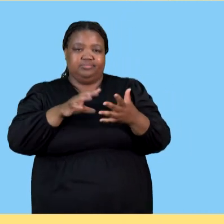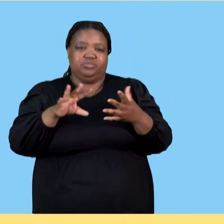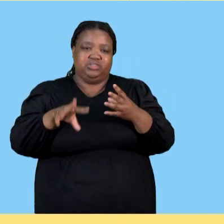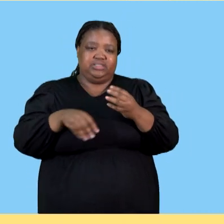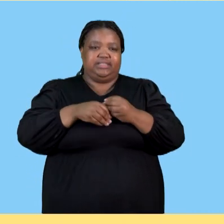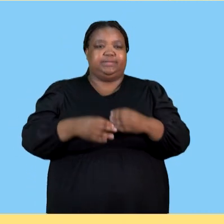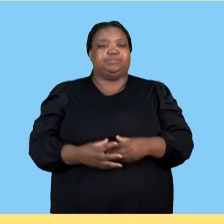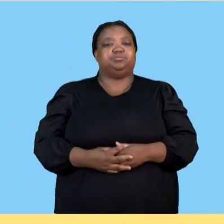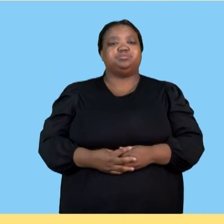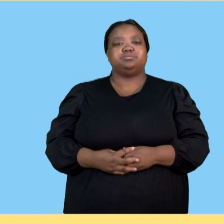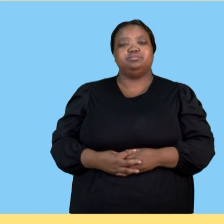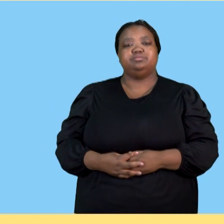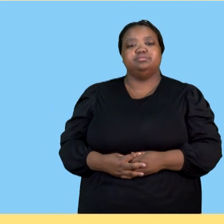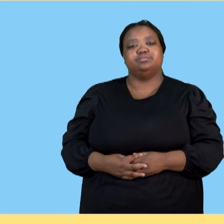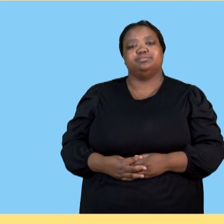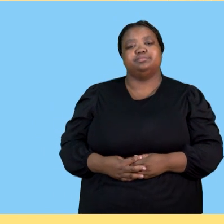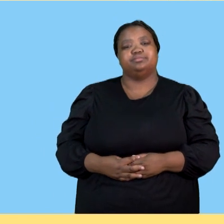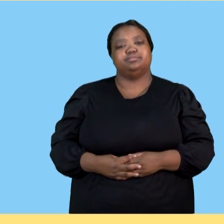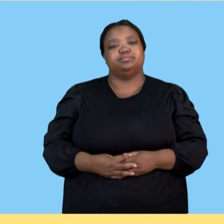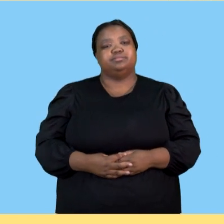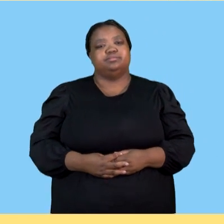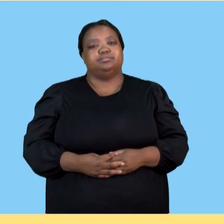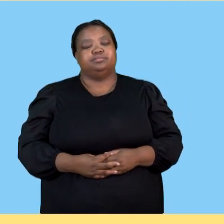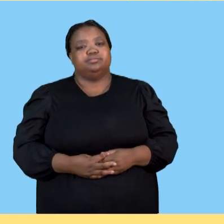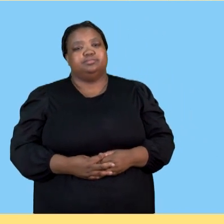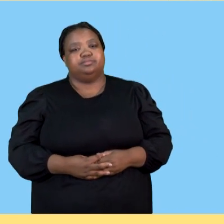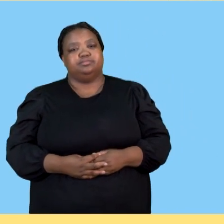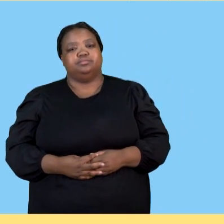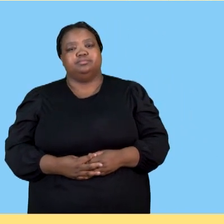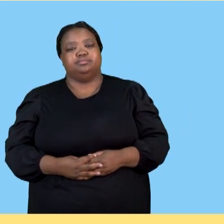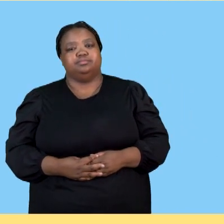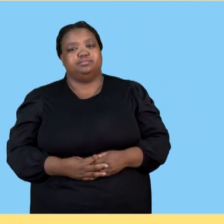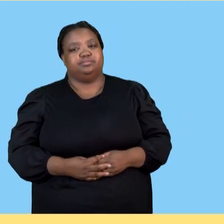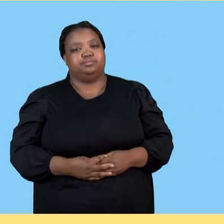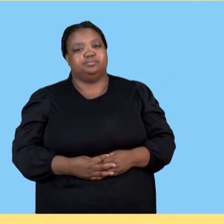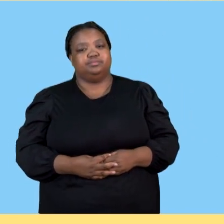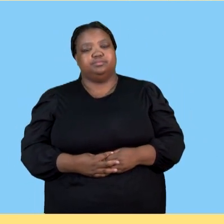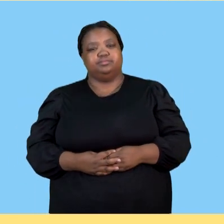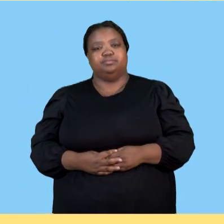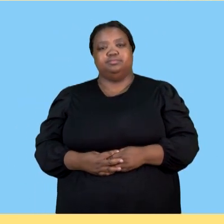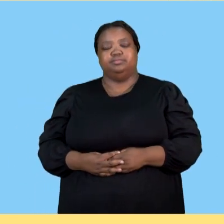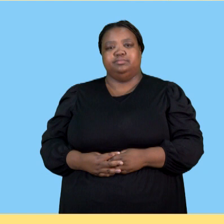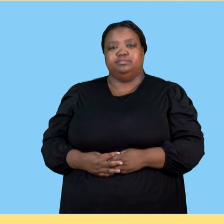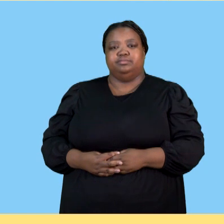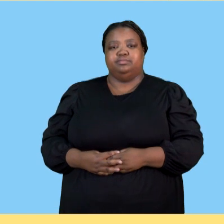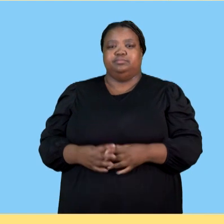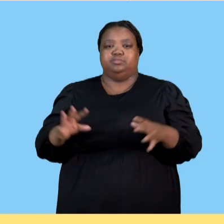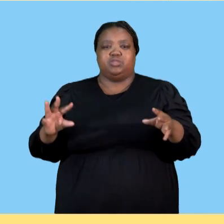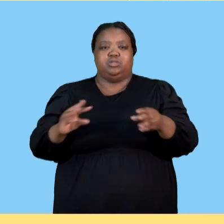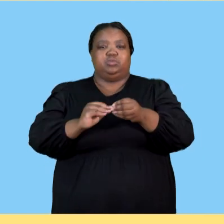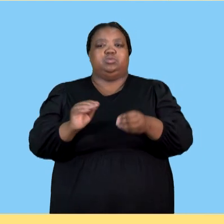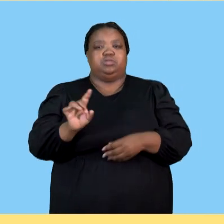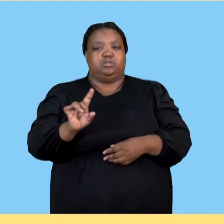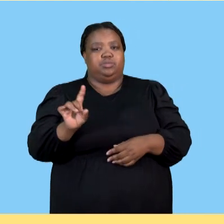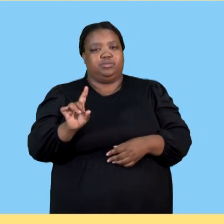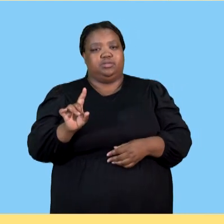say 5,000 plus 8, plus 2.5, plus 500. That